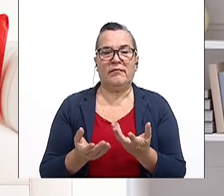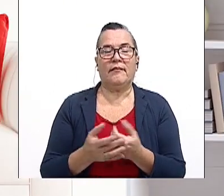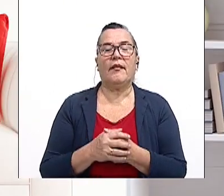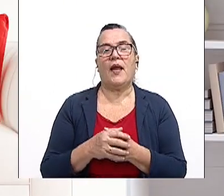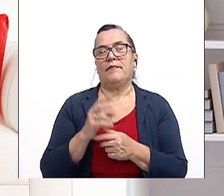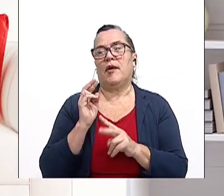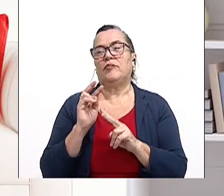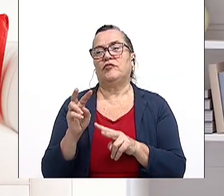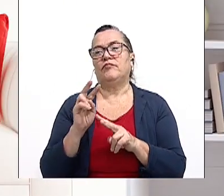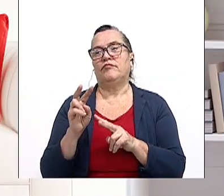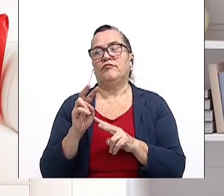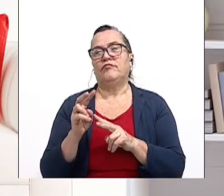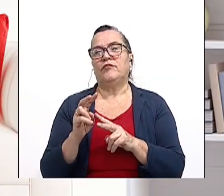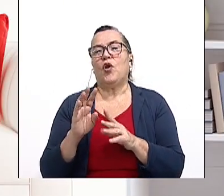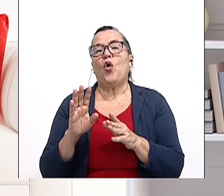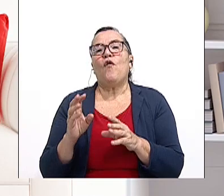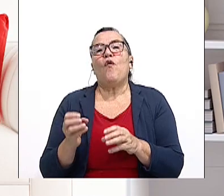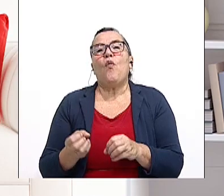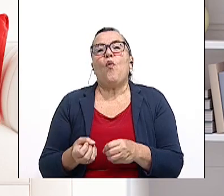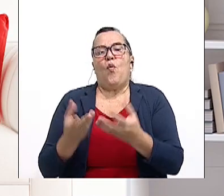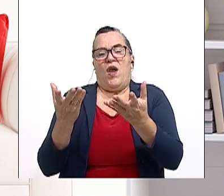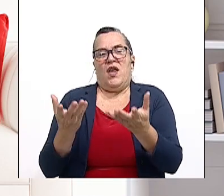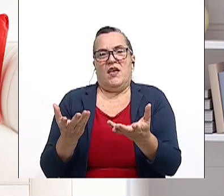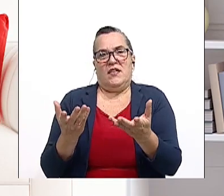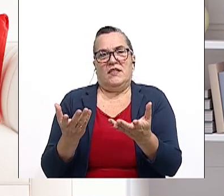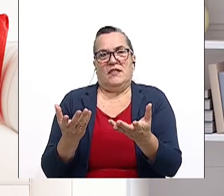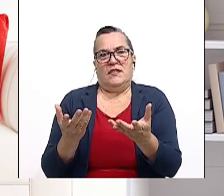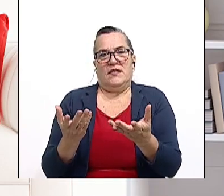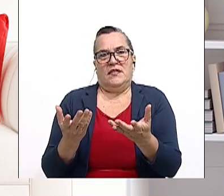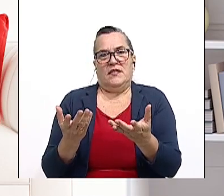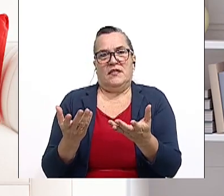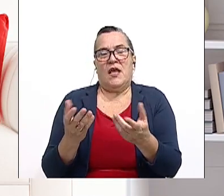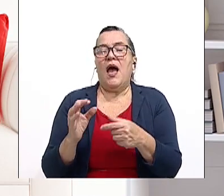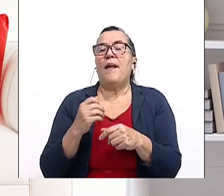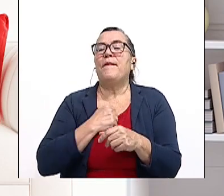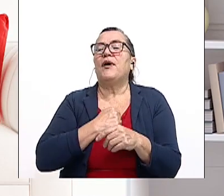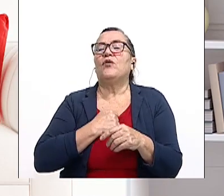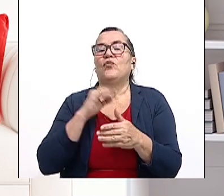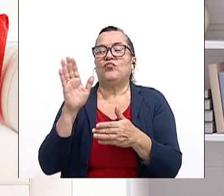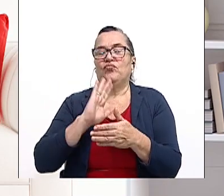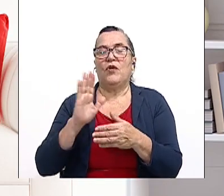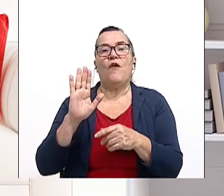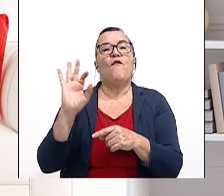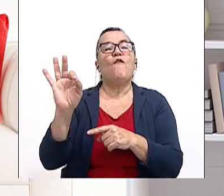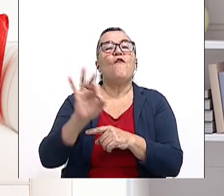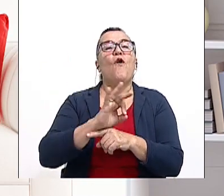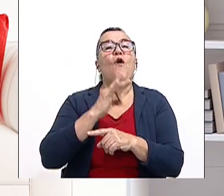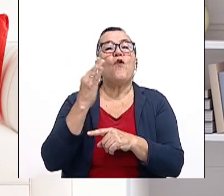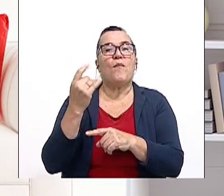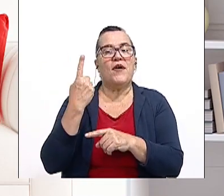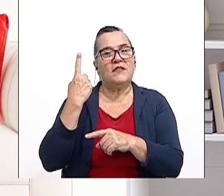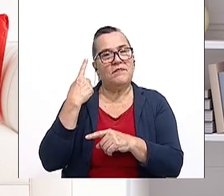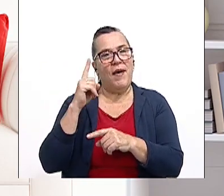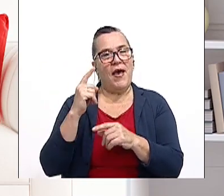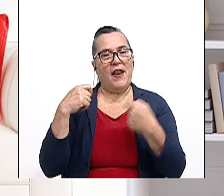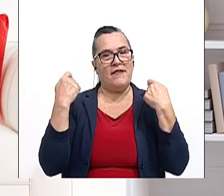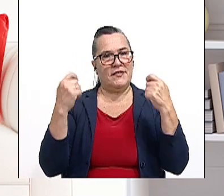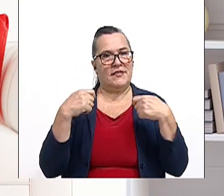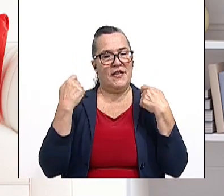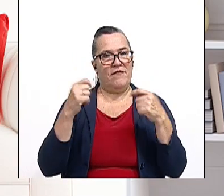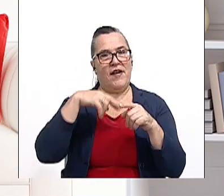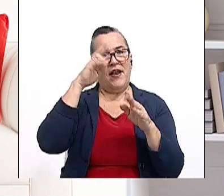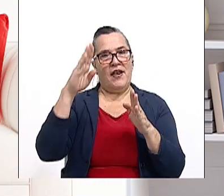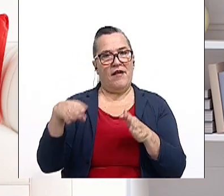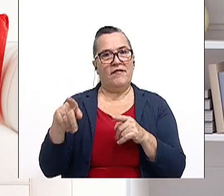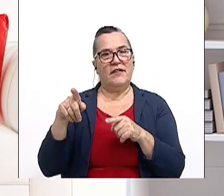see some ways to have a green Christmas, okay? I want you to take notes about these